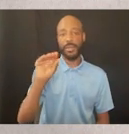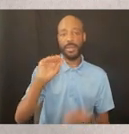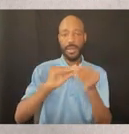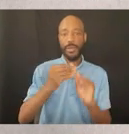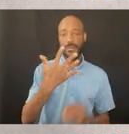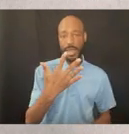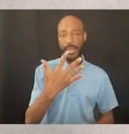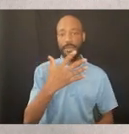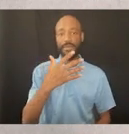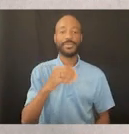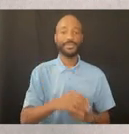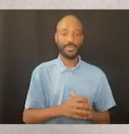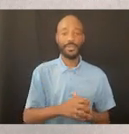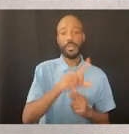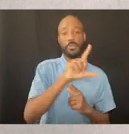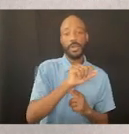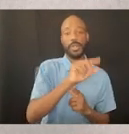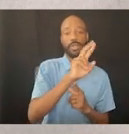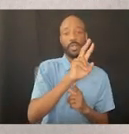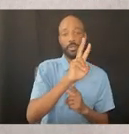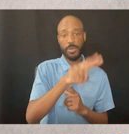2023. Rubber and metal pins over foam head.